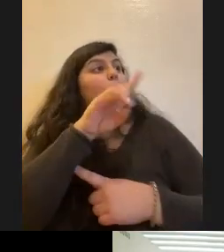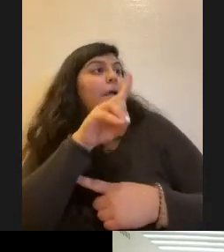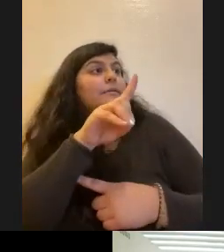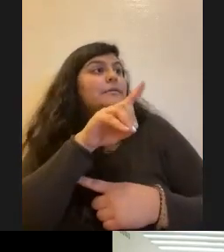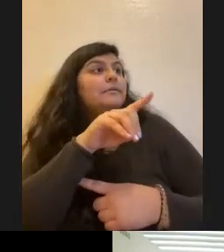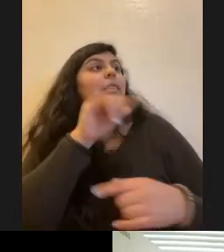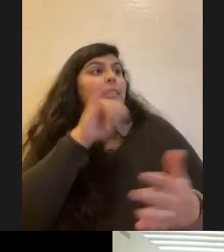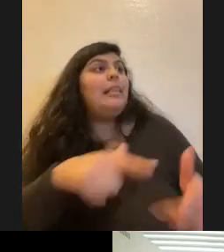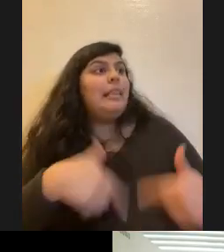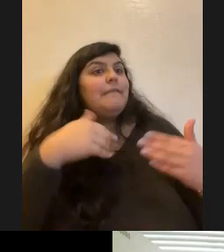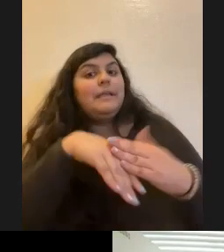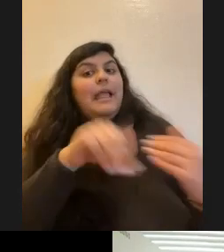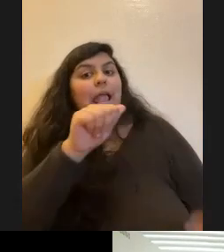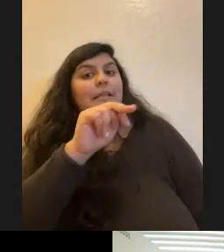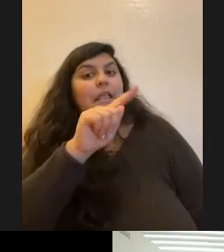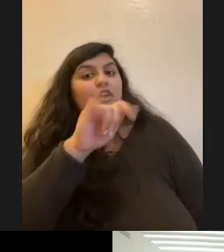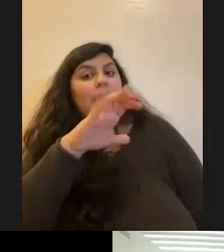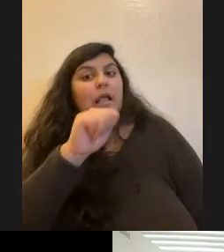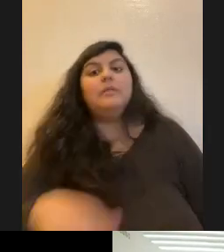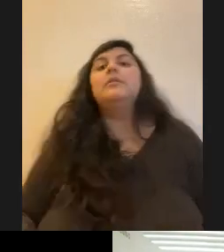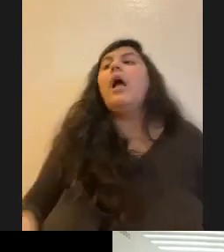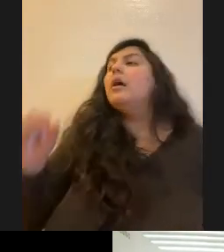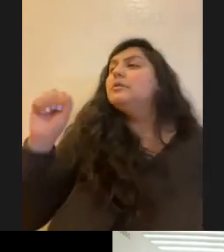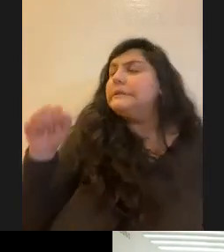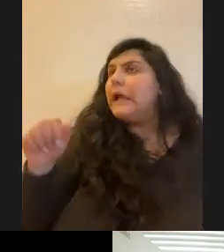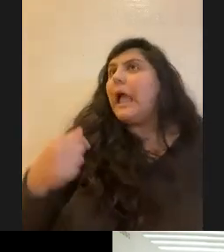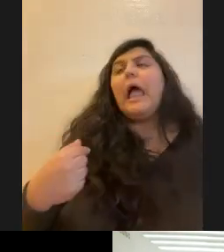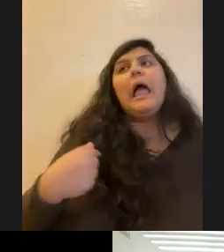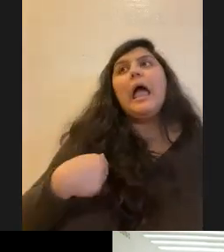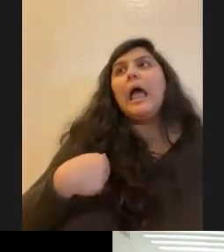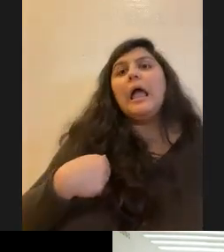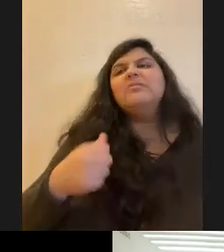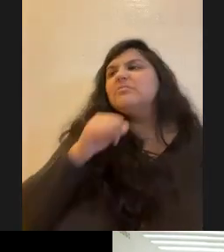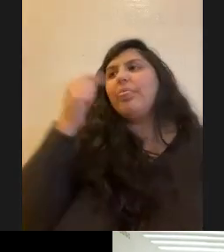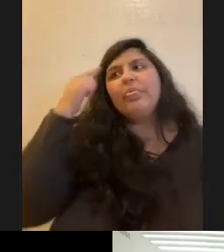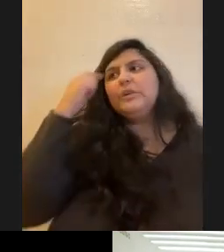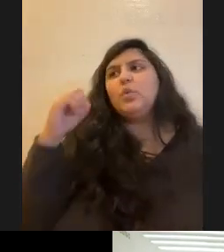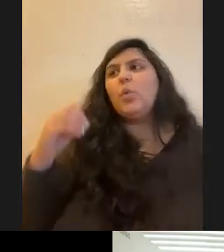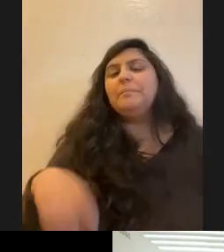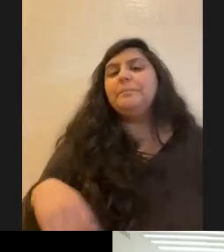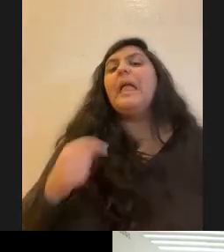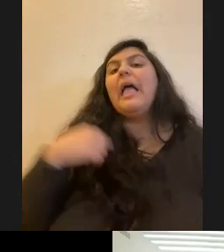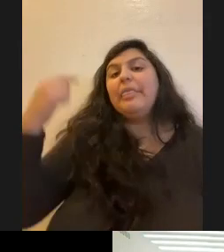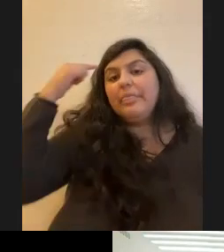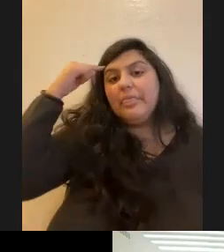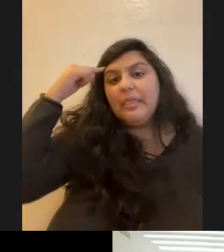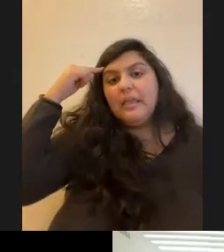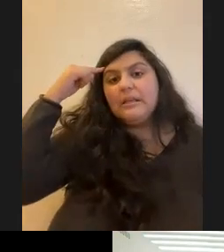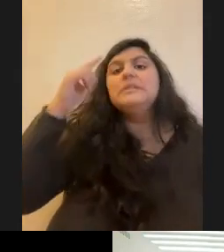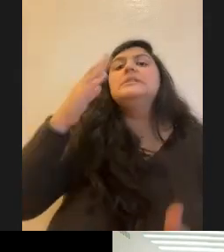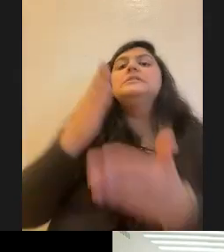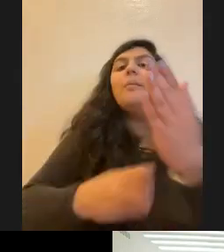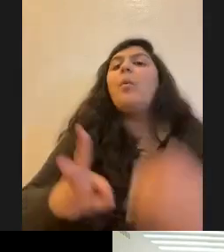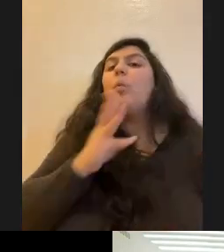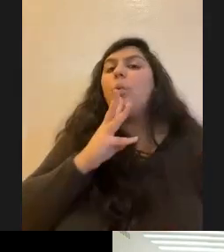question. That's a great question. I don't think so. I think some of the water is a little bit